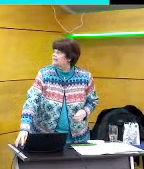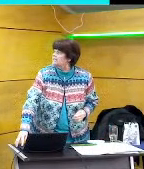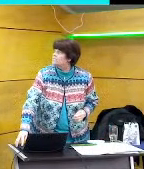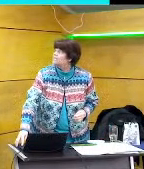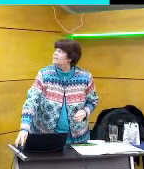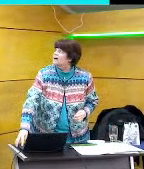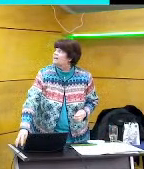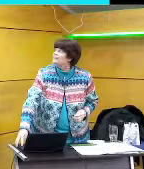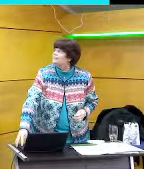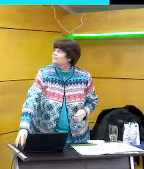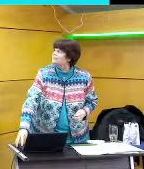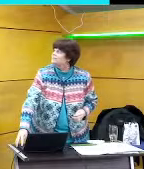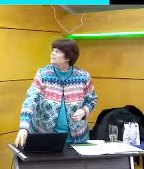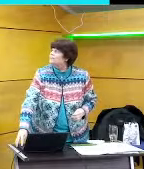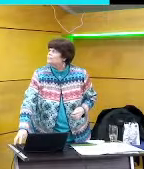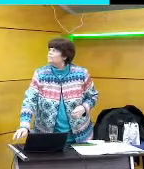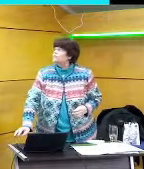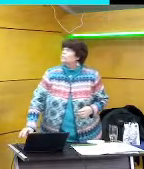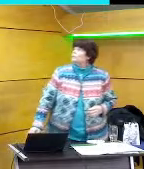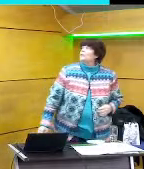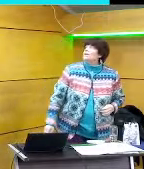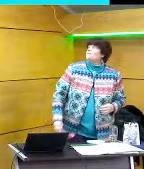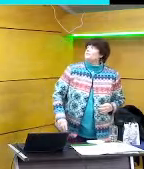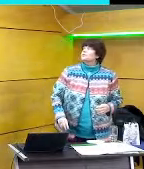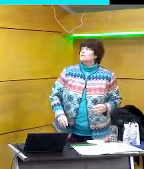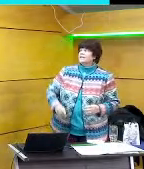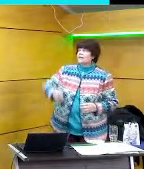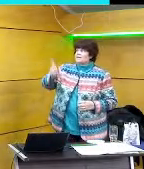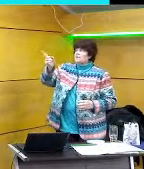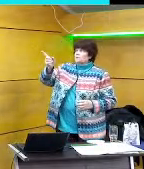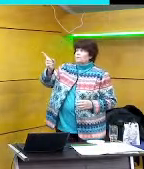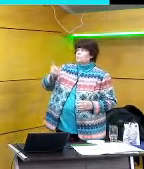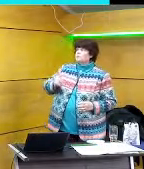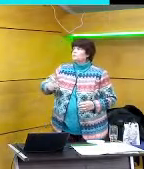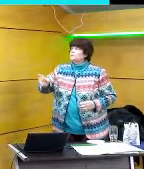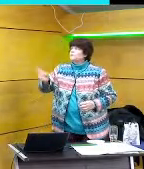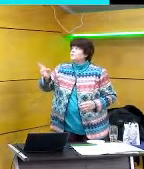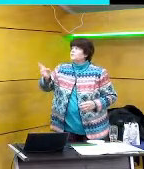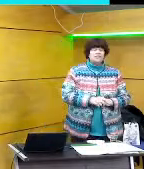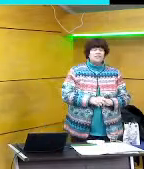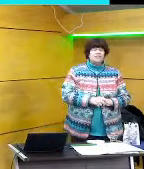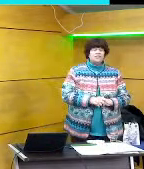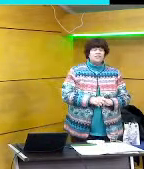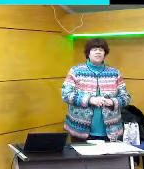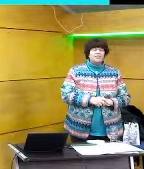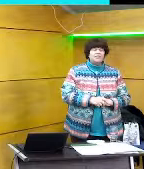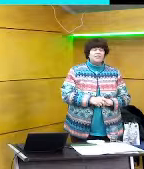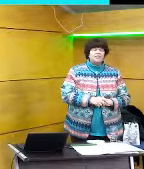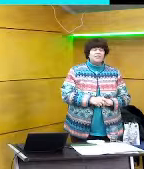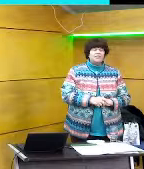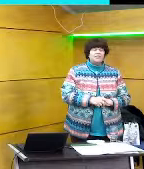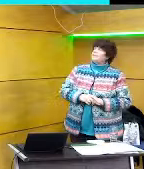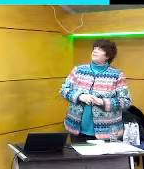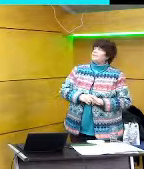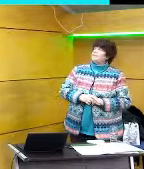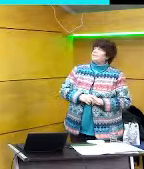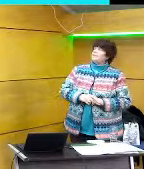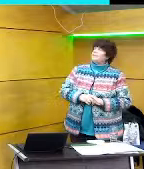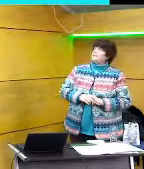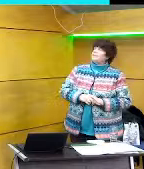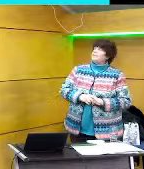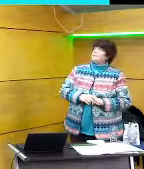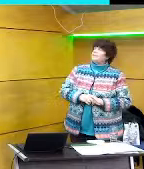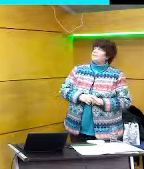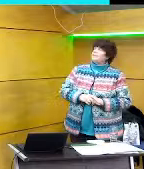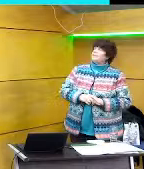helpful hints and ideas. So if you click on either poetry on your grade level, you're gonna get